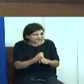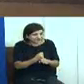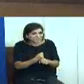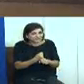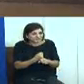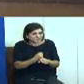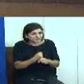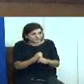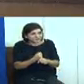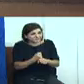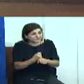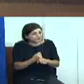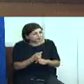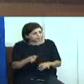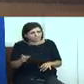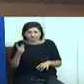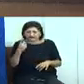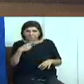They thought